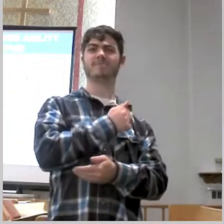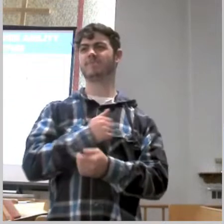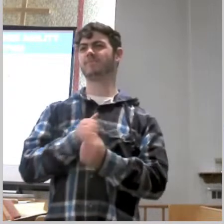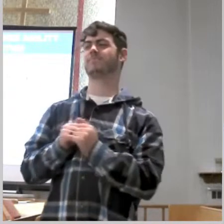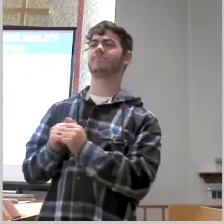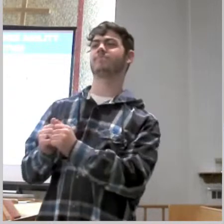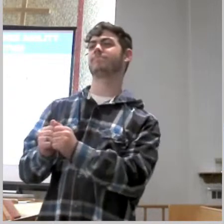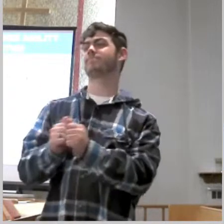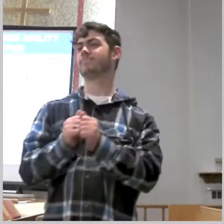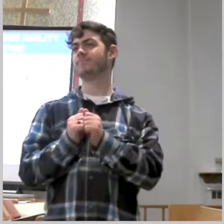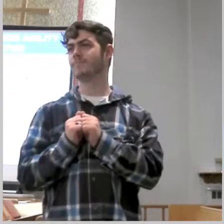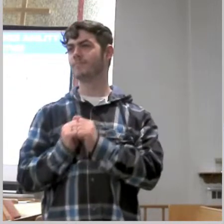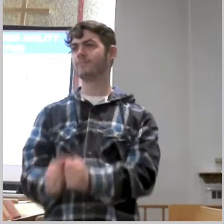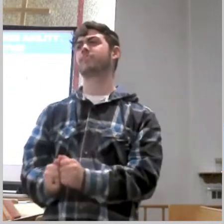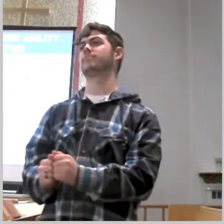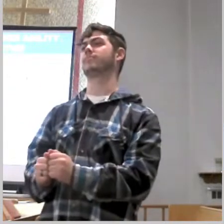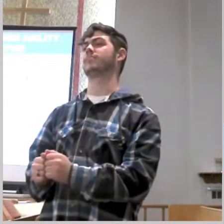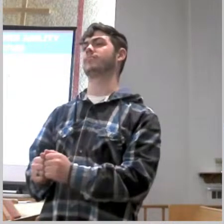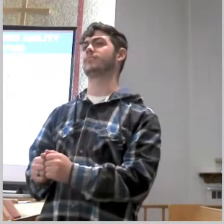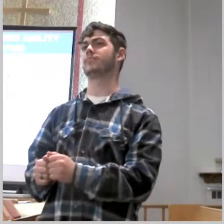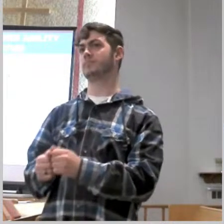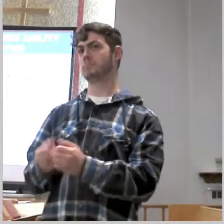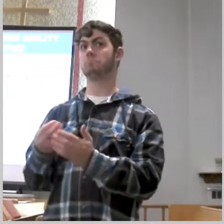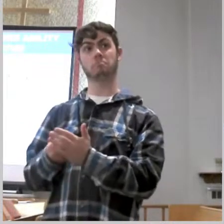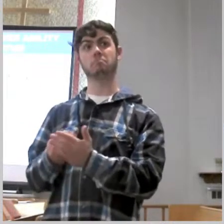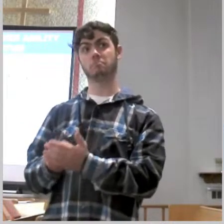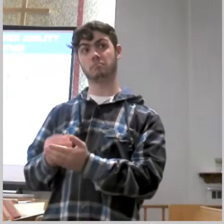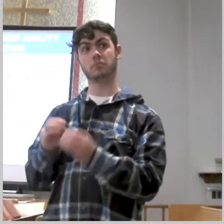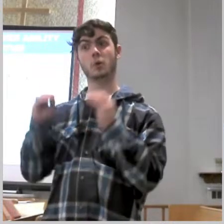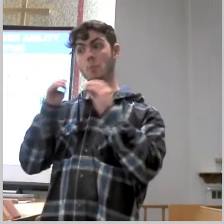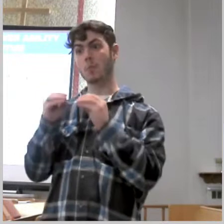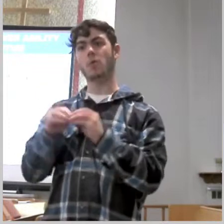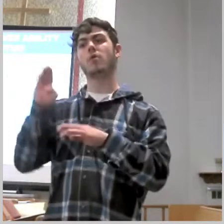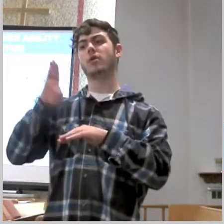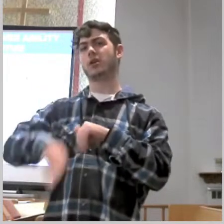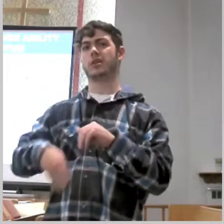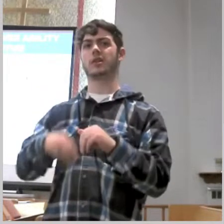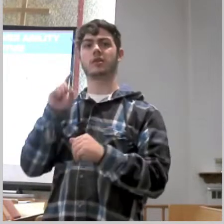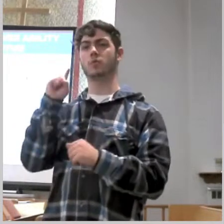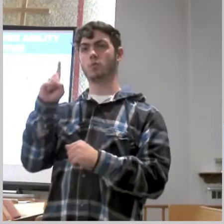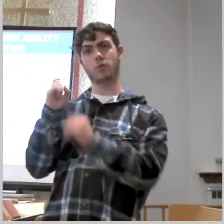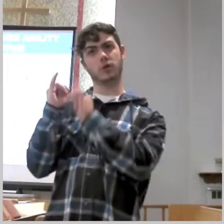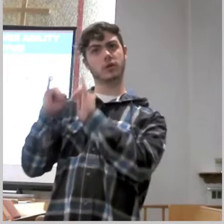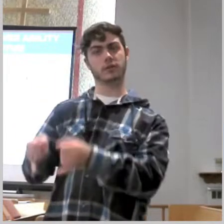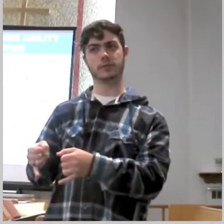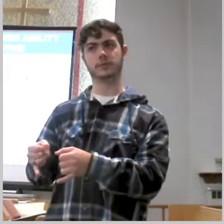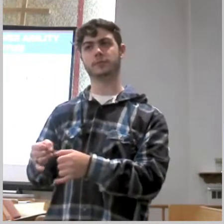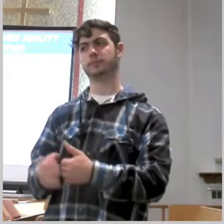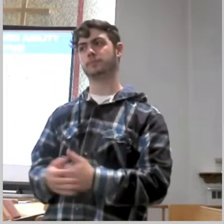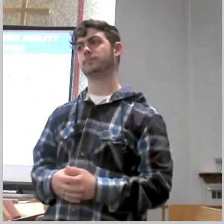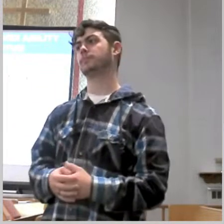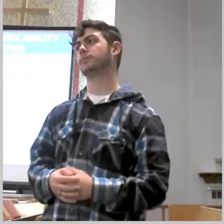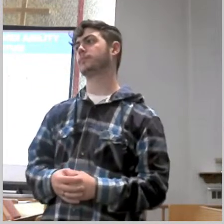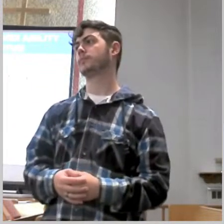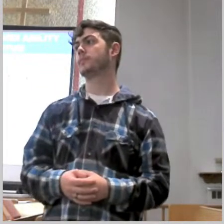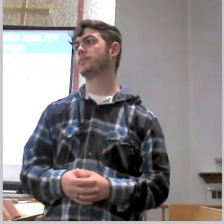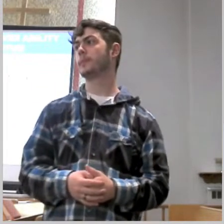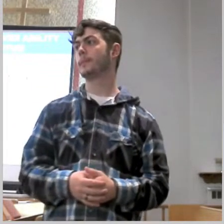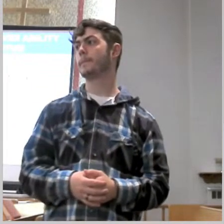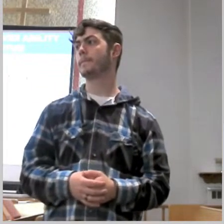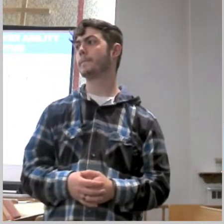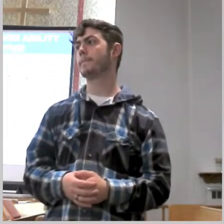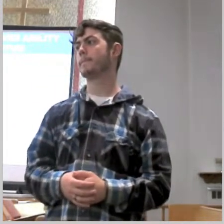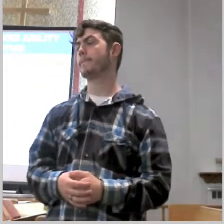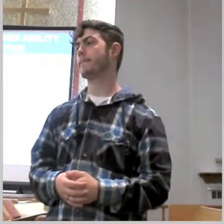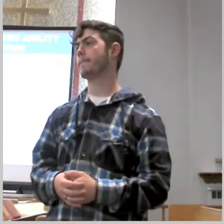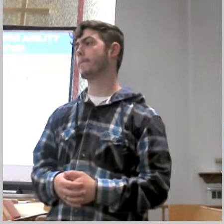one individual. And this is how we create a giving momentum. And this momentum was important, by the